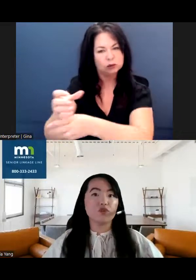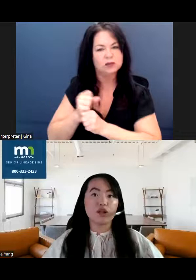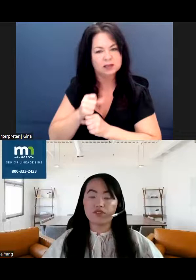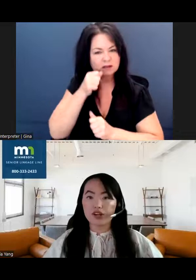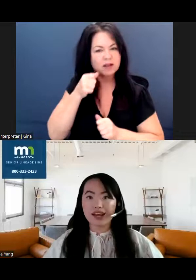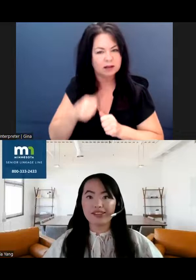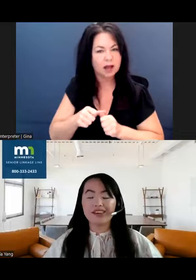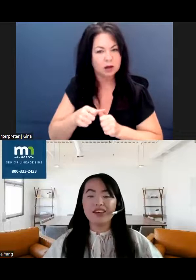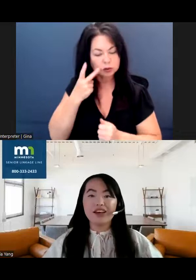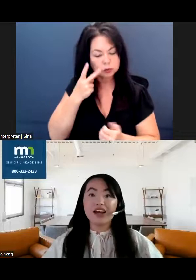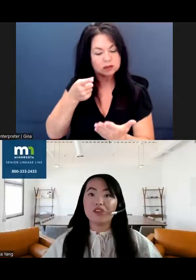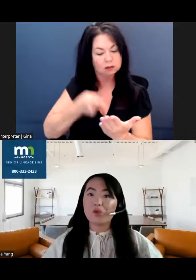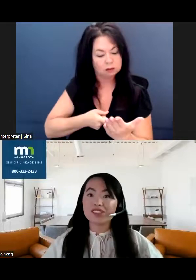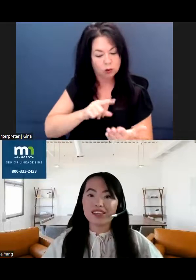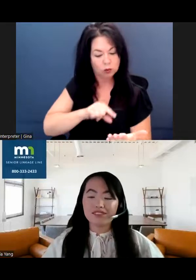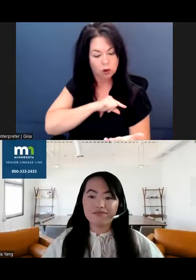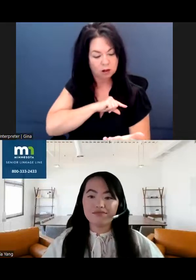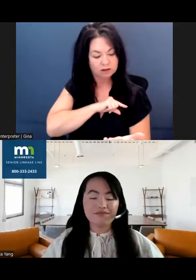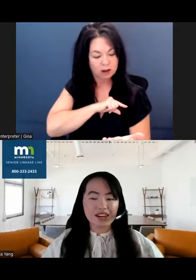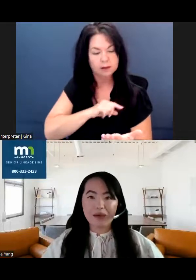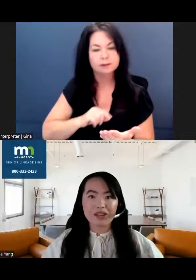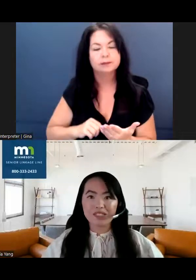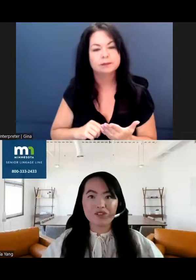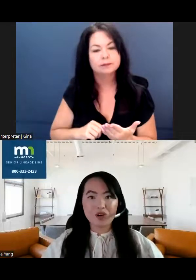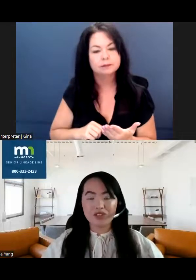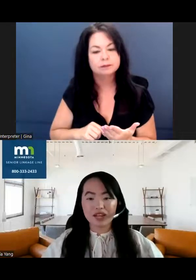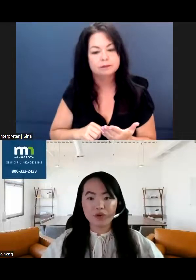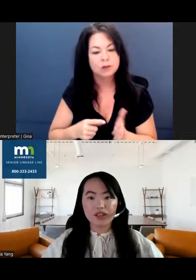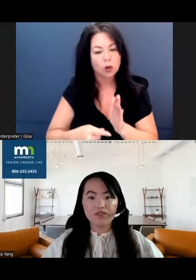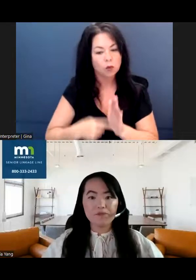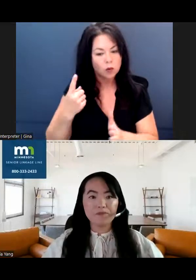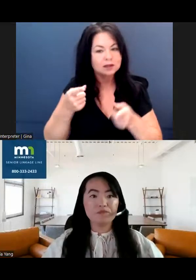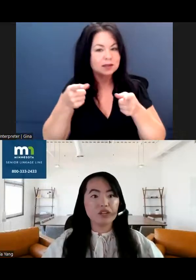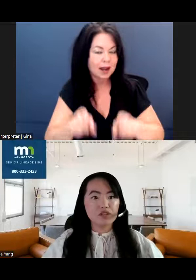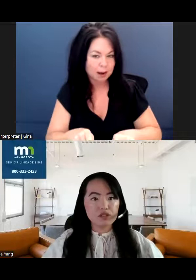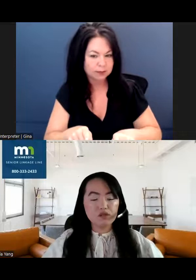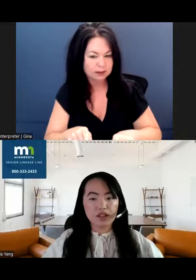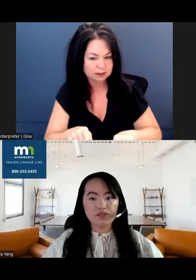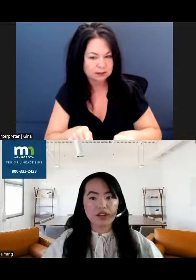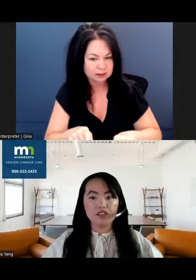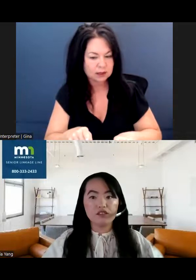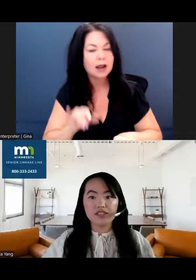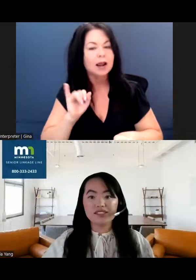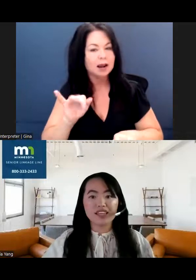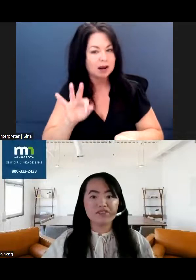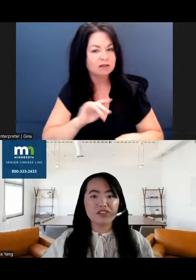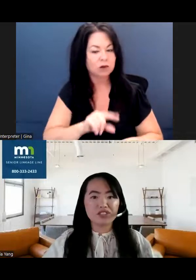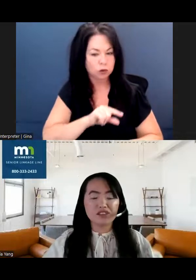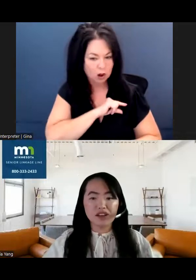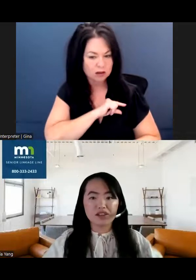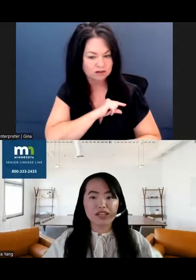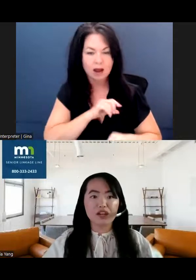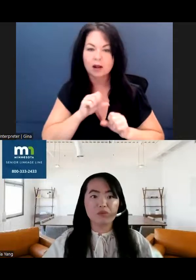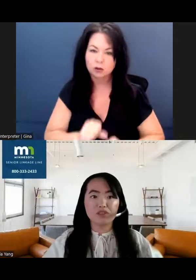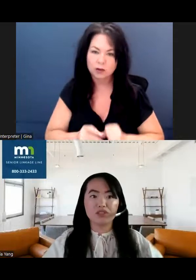see if you qualify or not. The worst that can happen is a no, you do not qualify. But if you do qualify, you can save hundreds